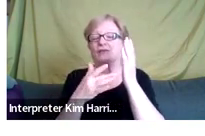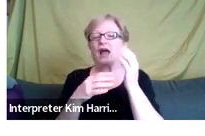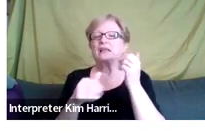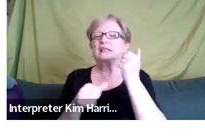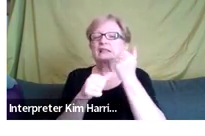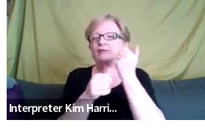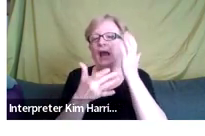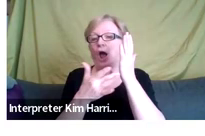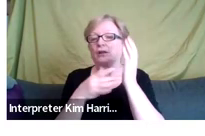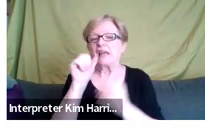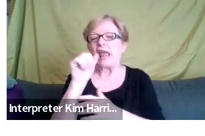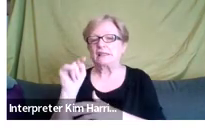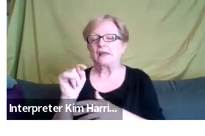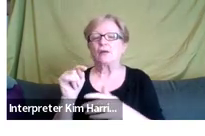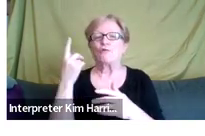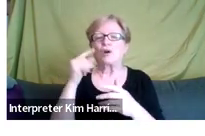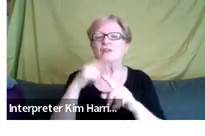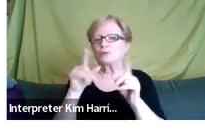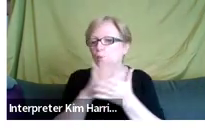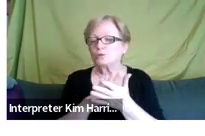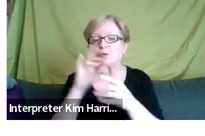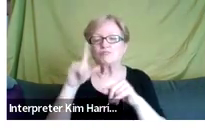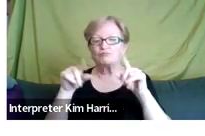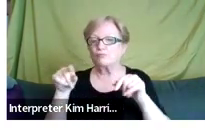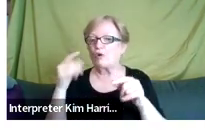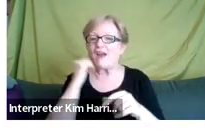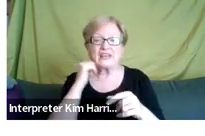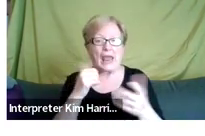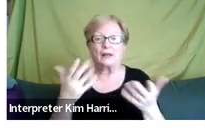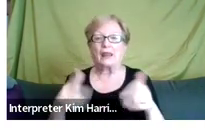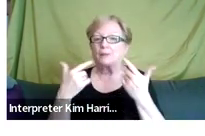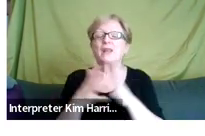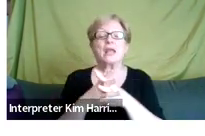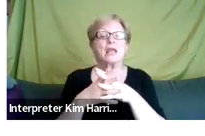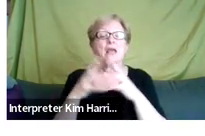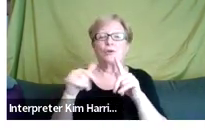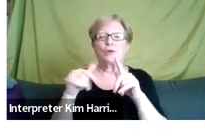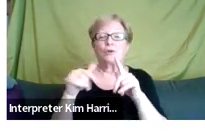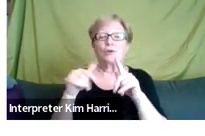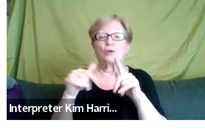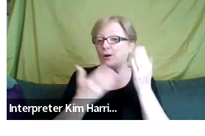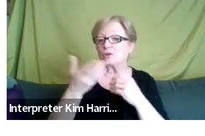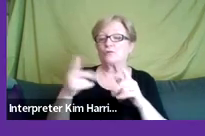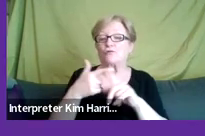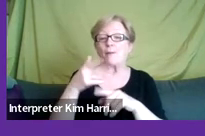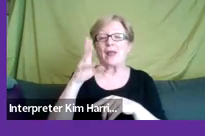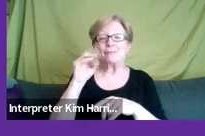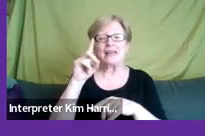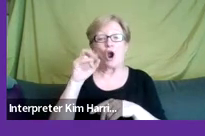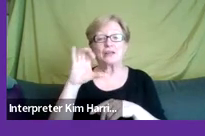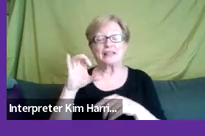living activities. So those are a couple resources in Michigan just from MDRC alone.